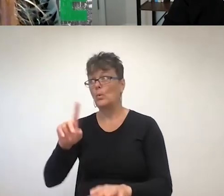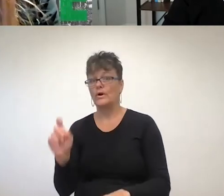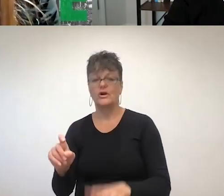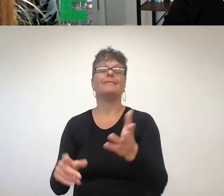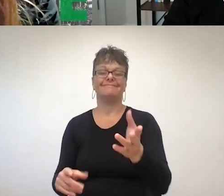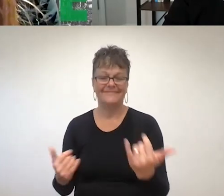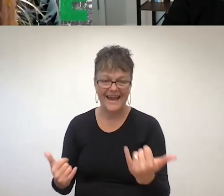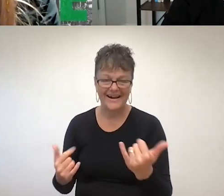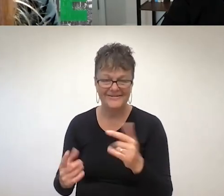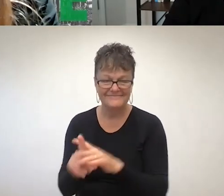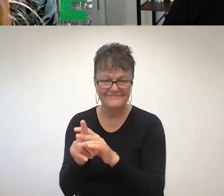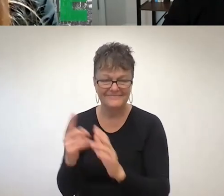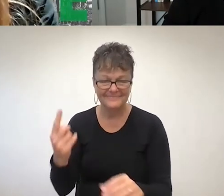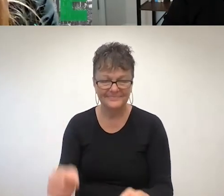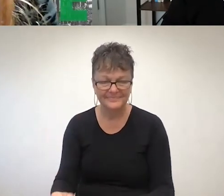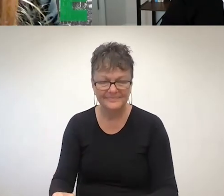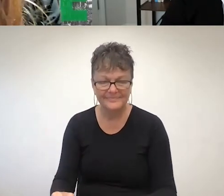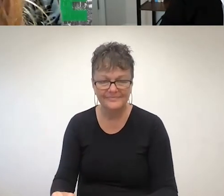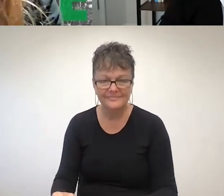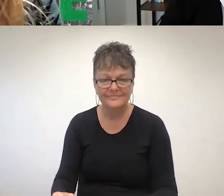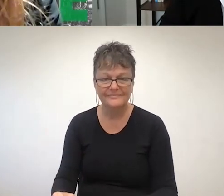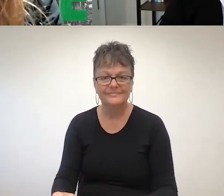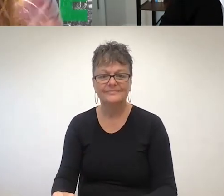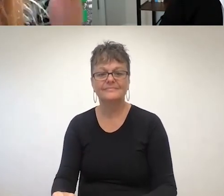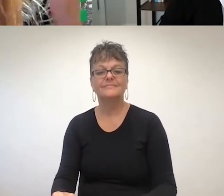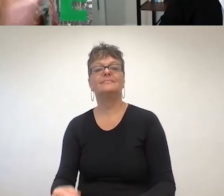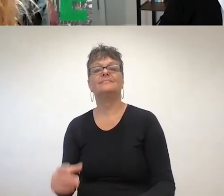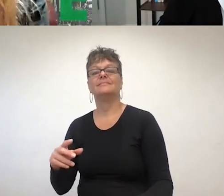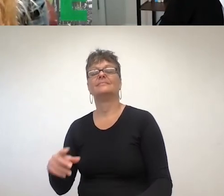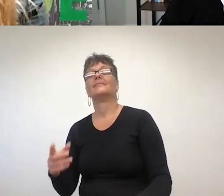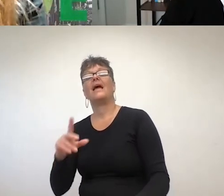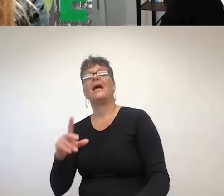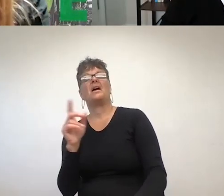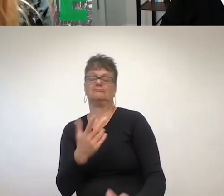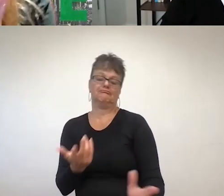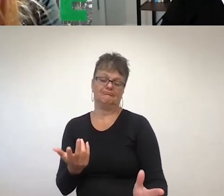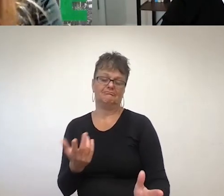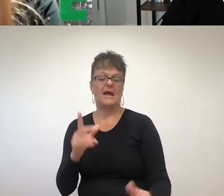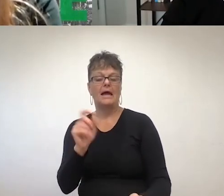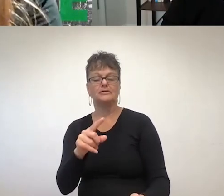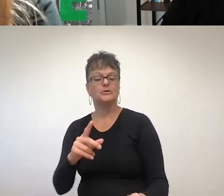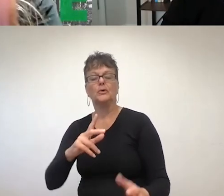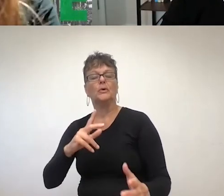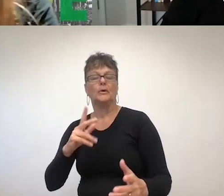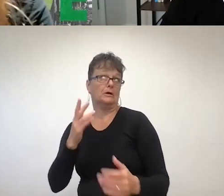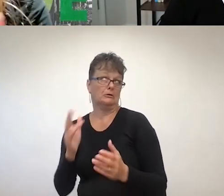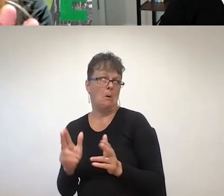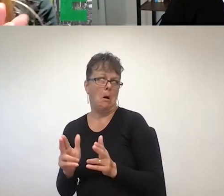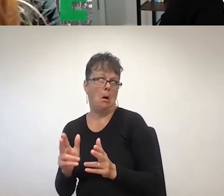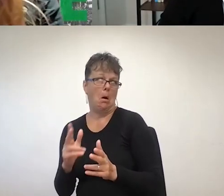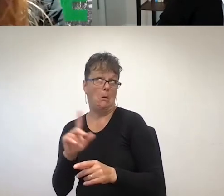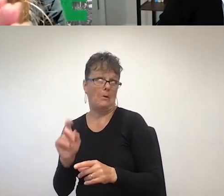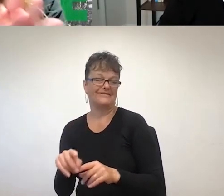we got one. Of course. Where do you see the future of education going? So small question just to end it off. Right. In terms